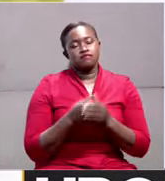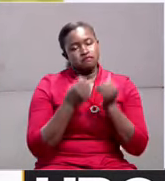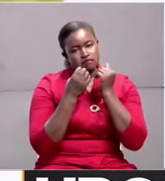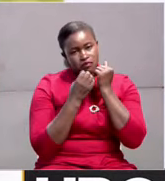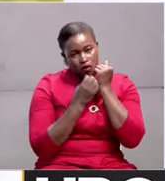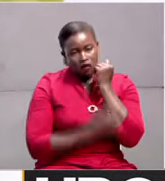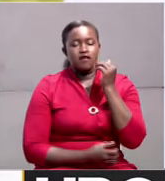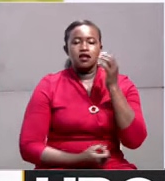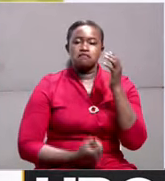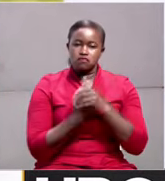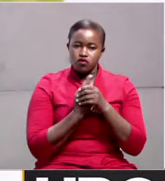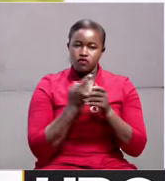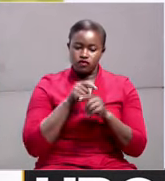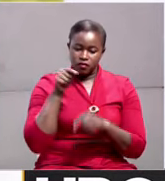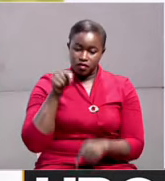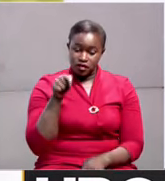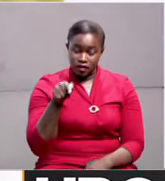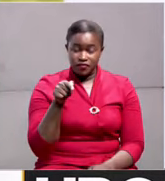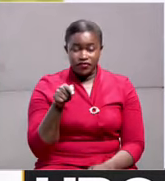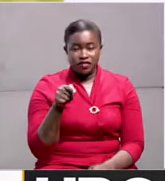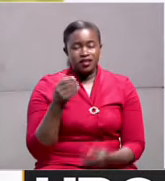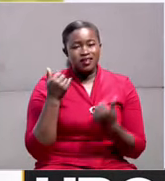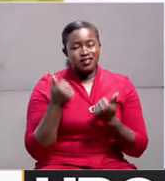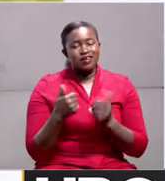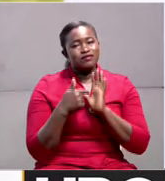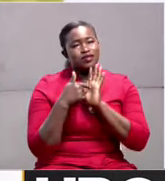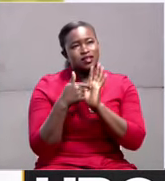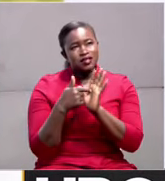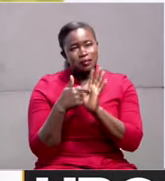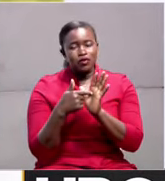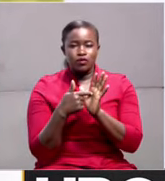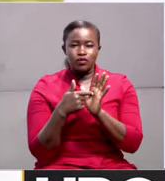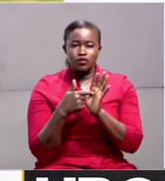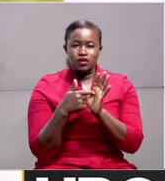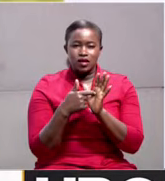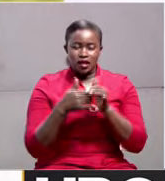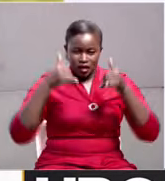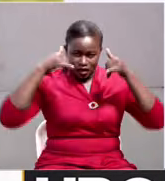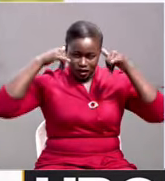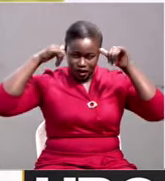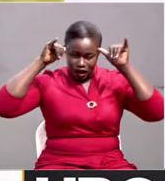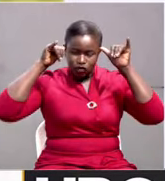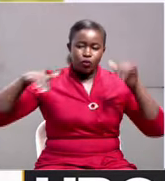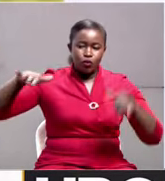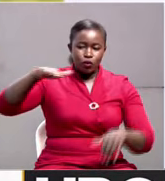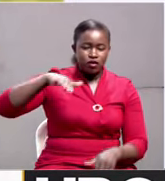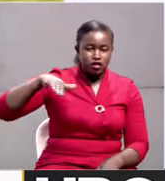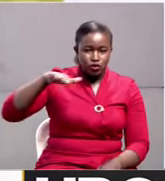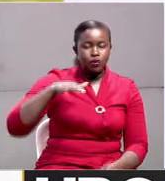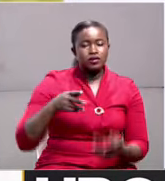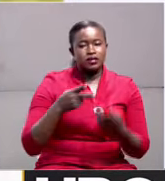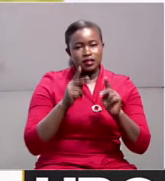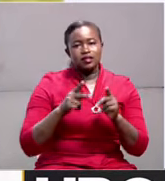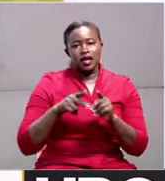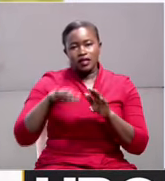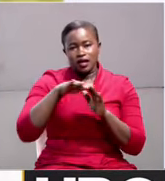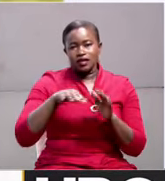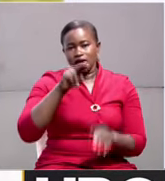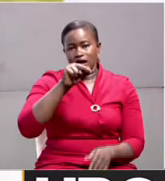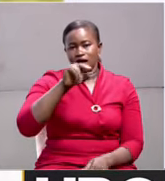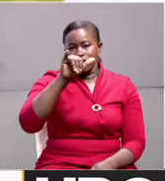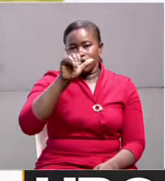from. Now, in the case of the cattle corridor, starting with Nyabushozi,